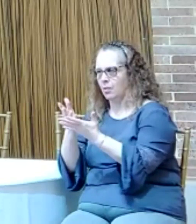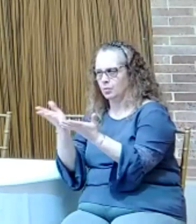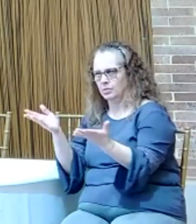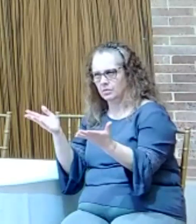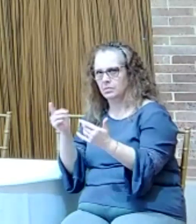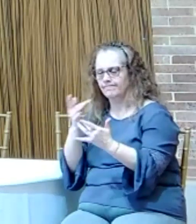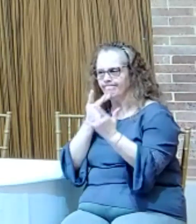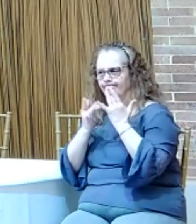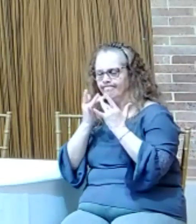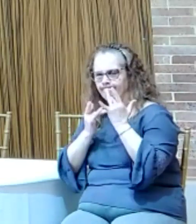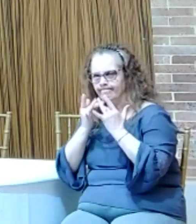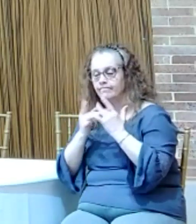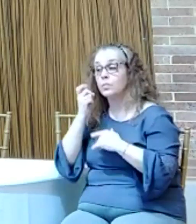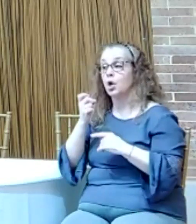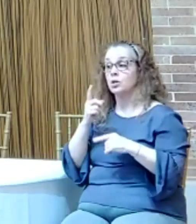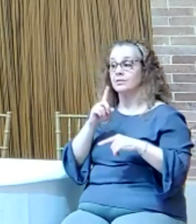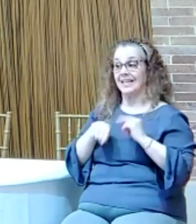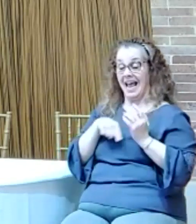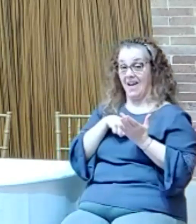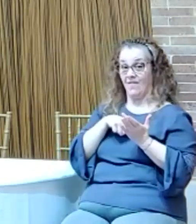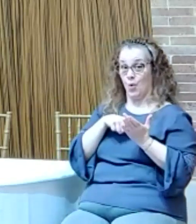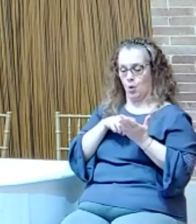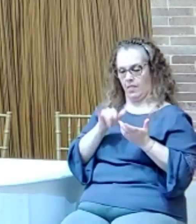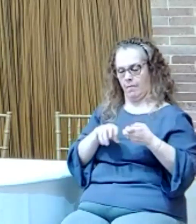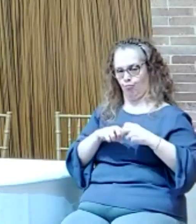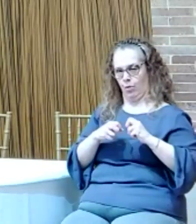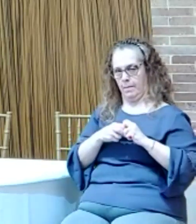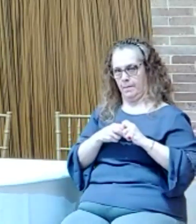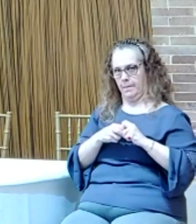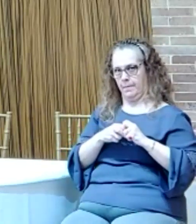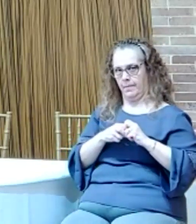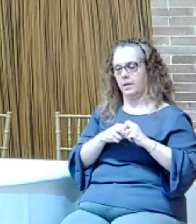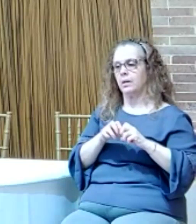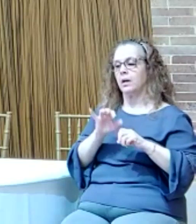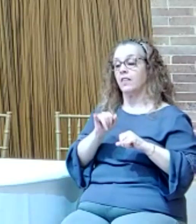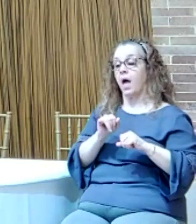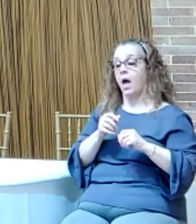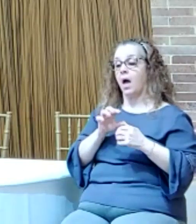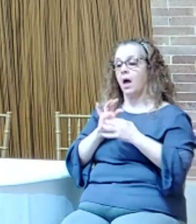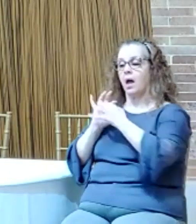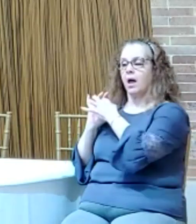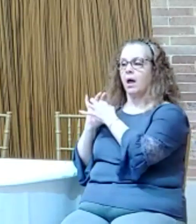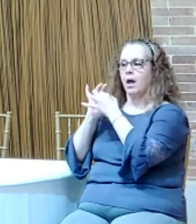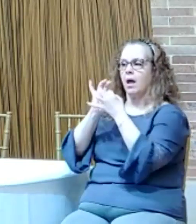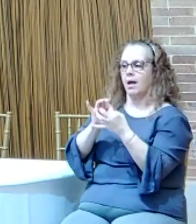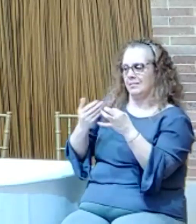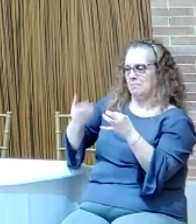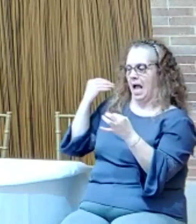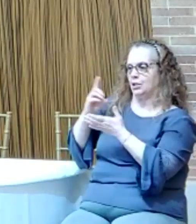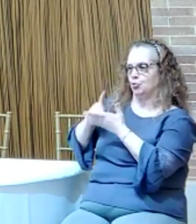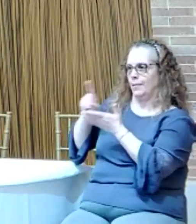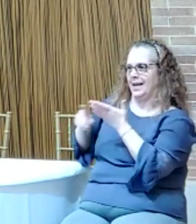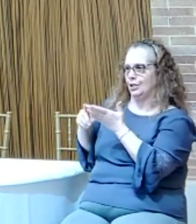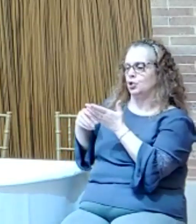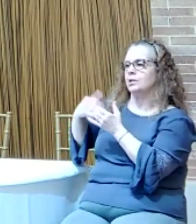a lot of this affordability issue is also a function of past discrimination and you're seeing that in